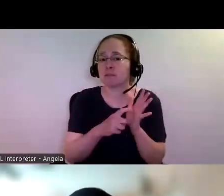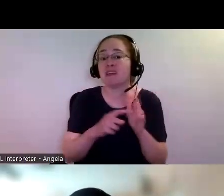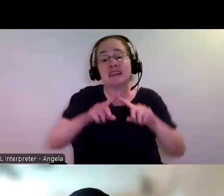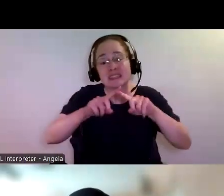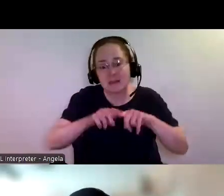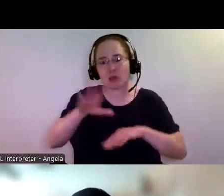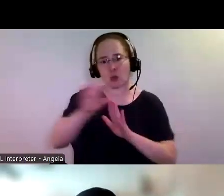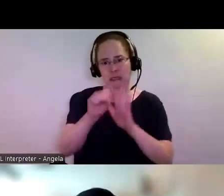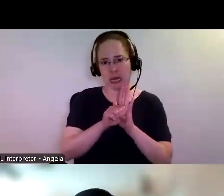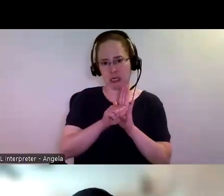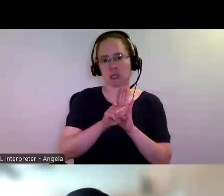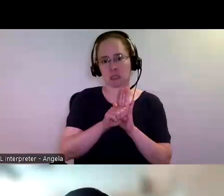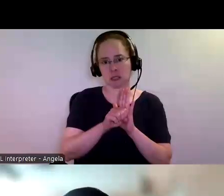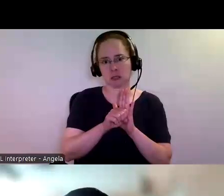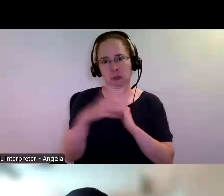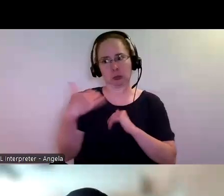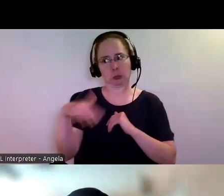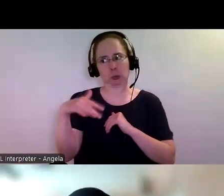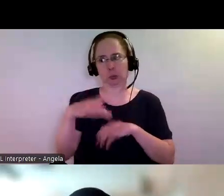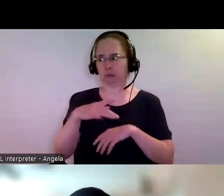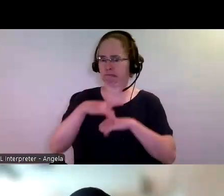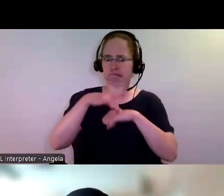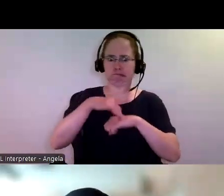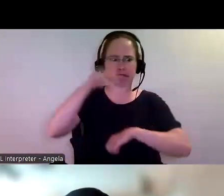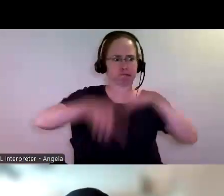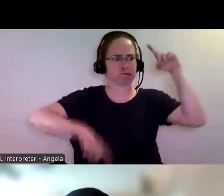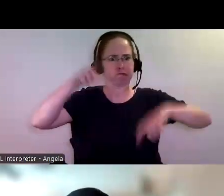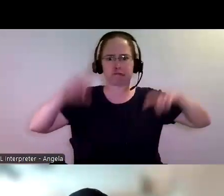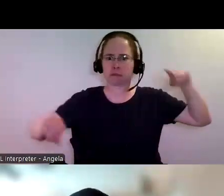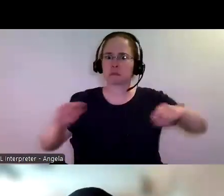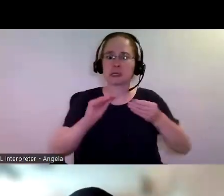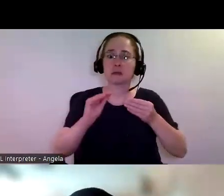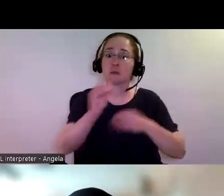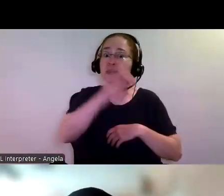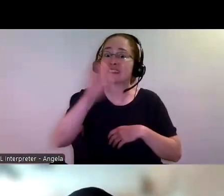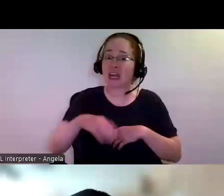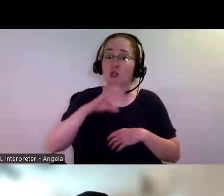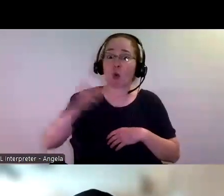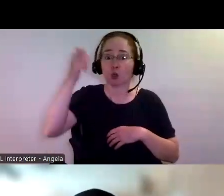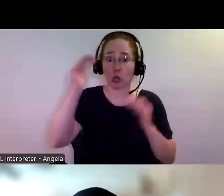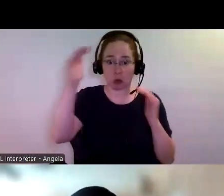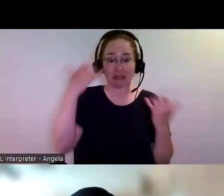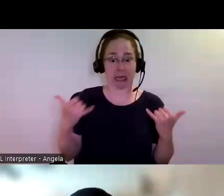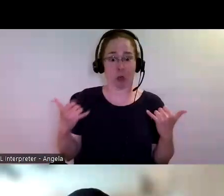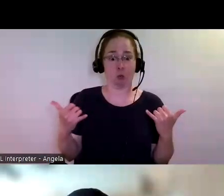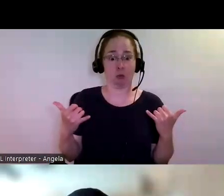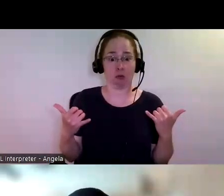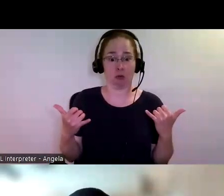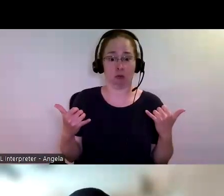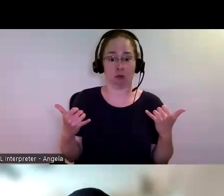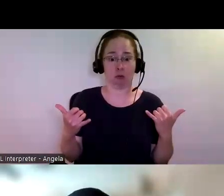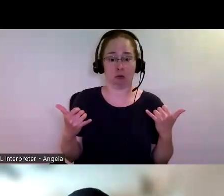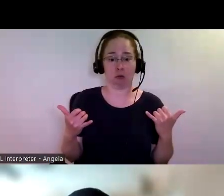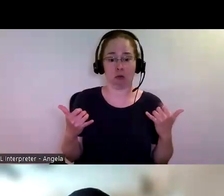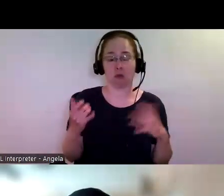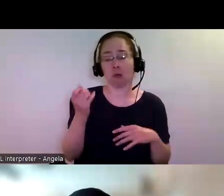on your state. There's tremendous geographic variation in the percentage of older adults now. Certainly we